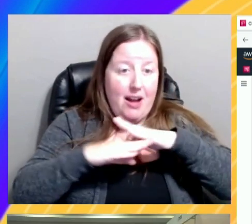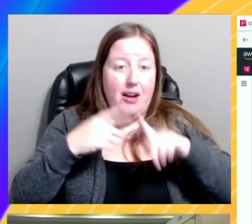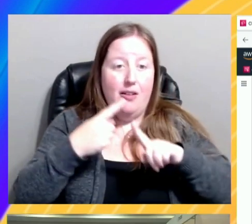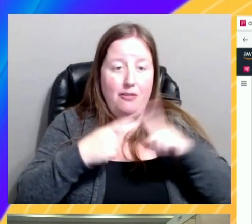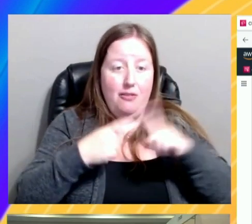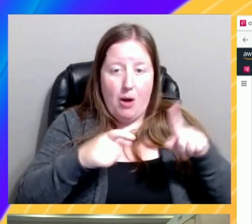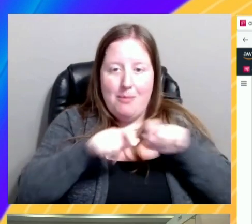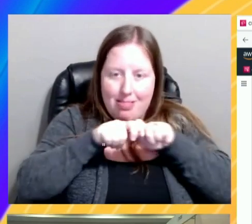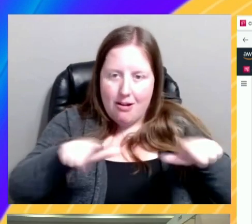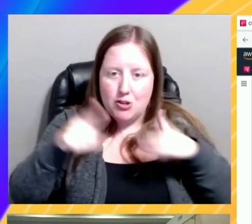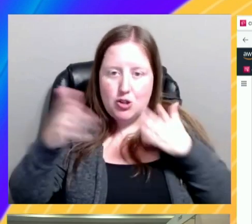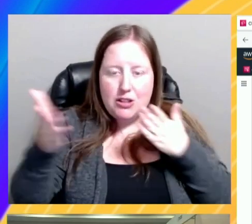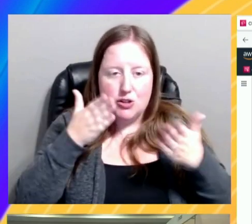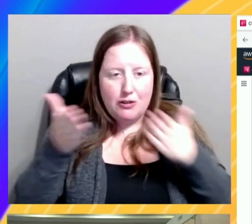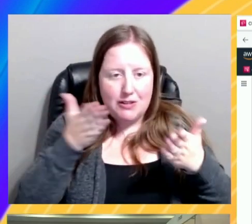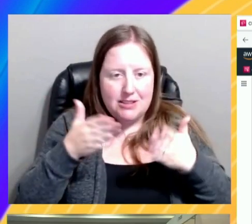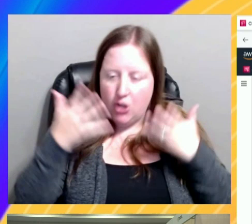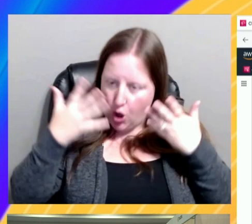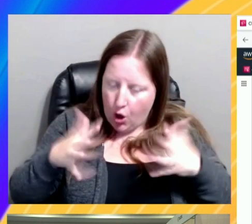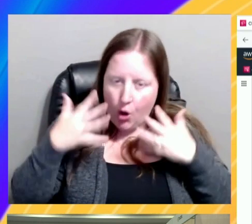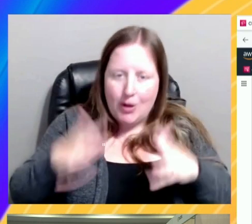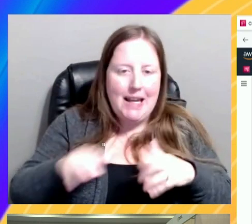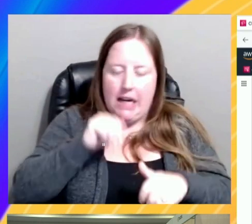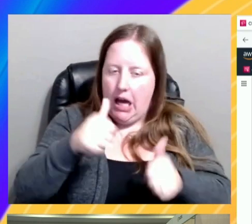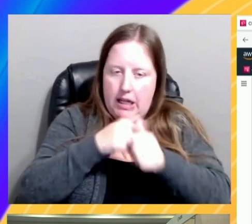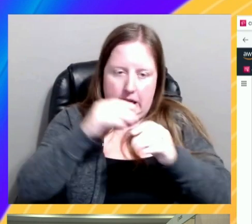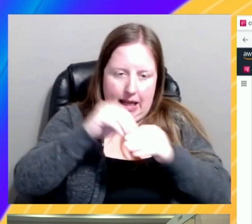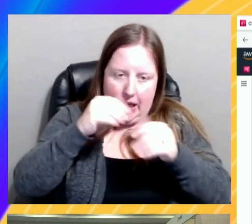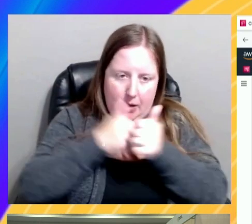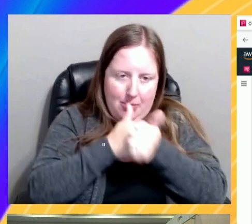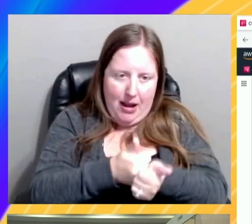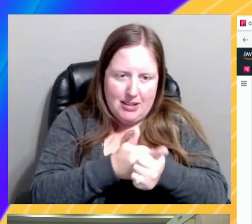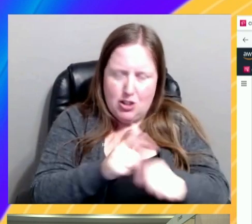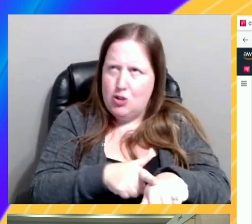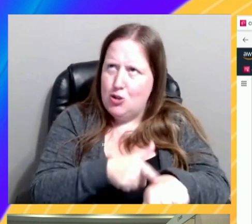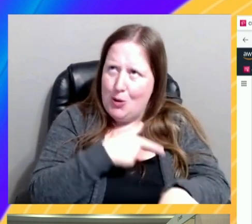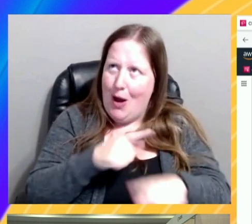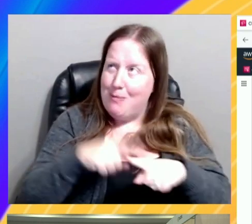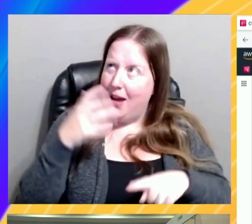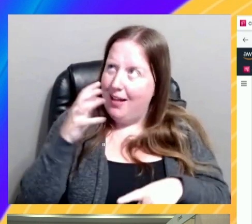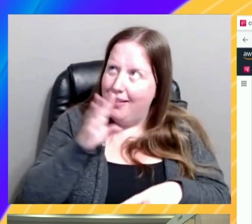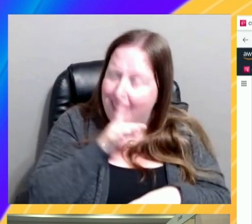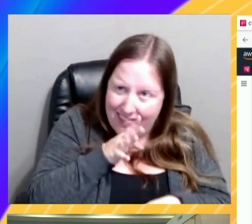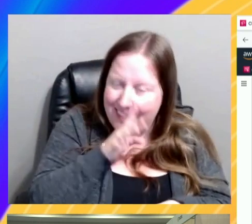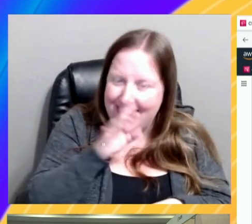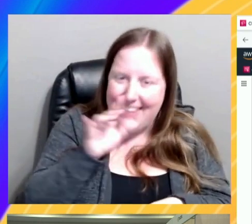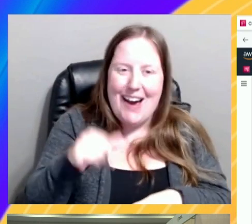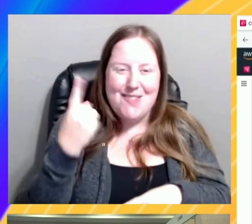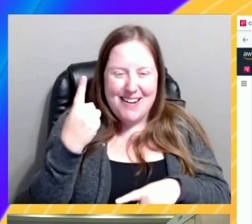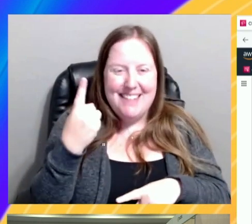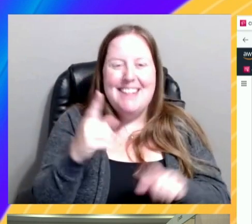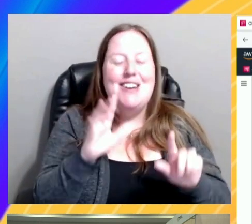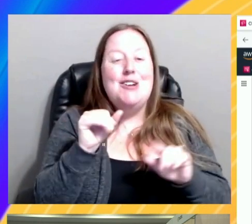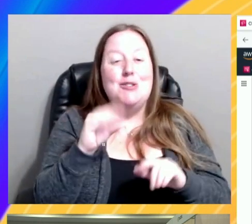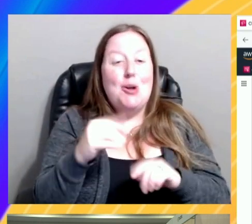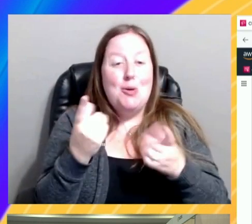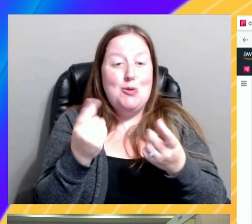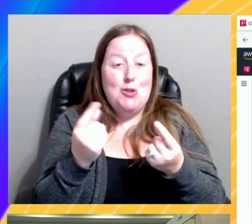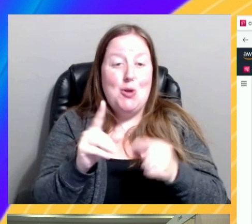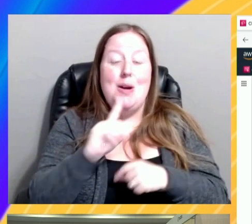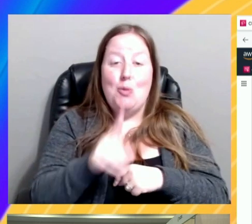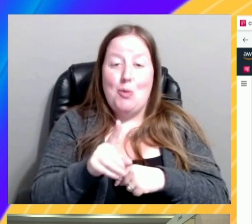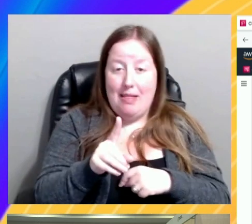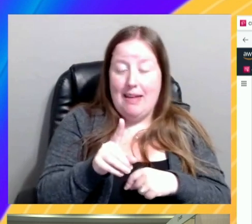that are already out of compliance. It took me way too long to get that word out. So what it's doing is basically when